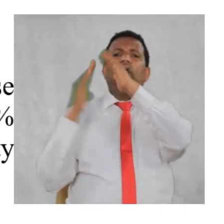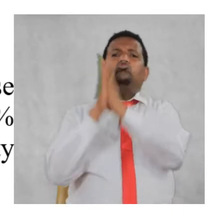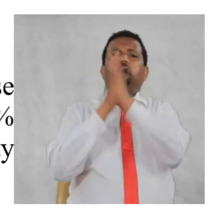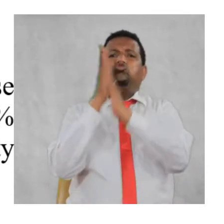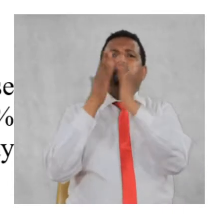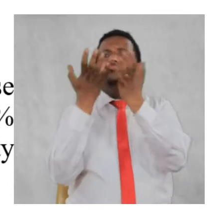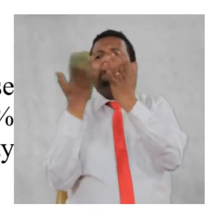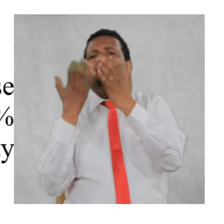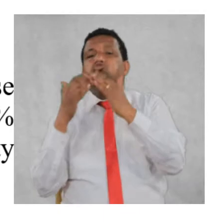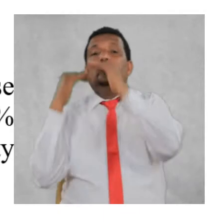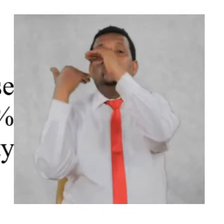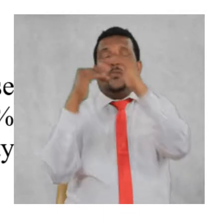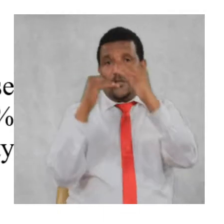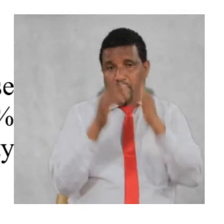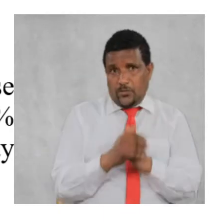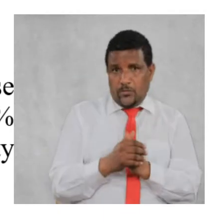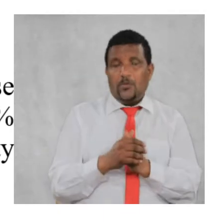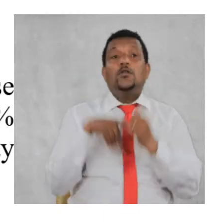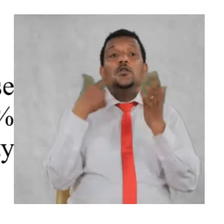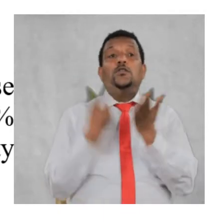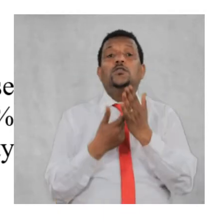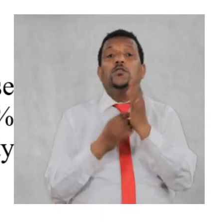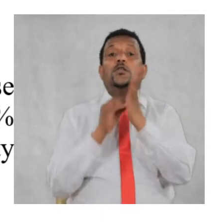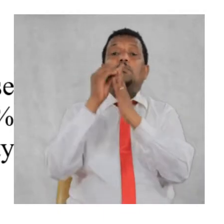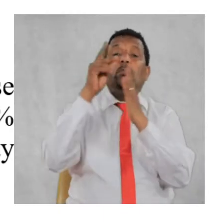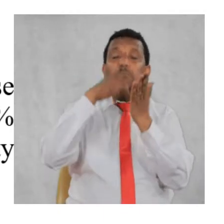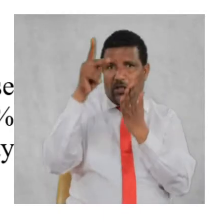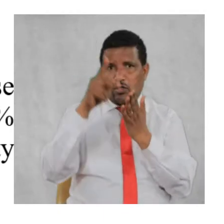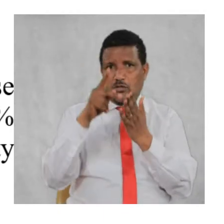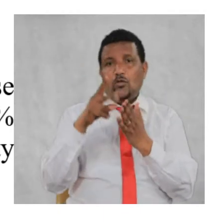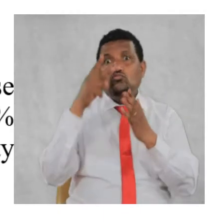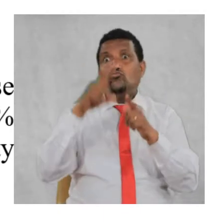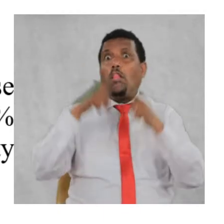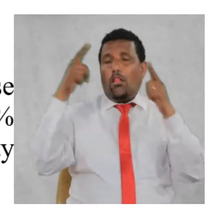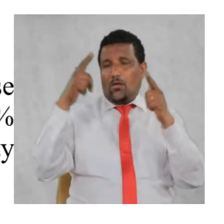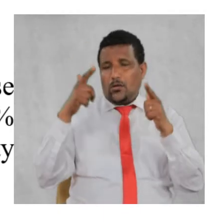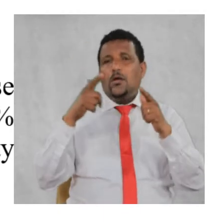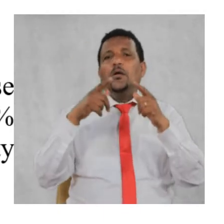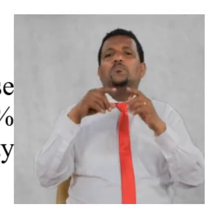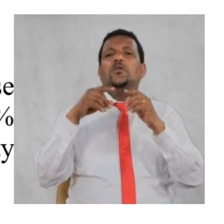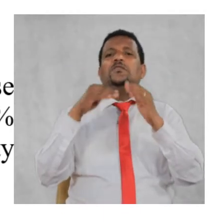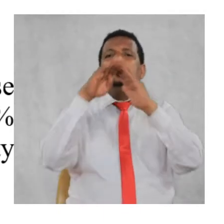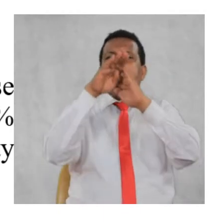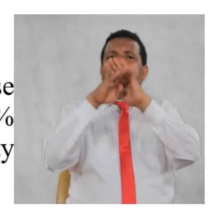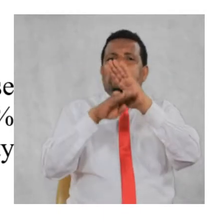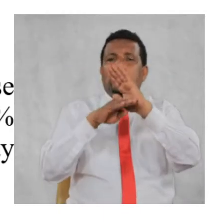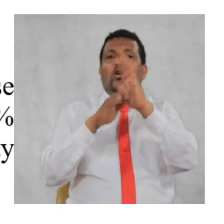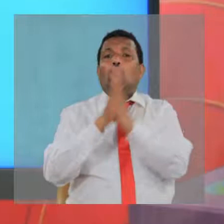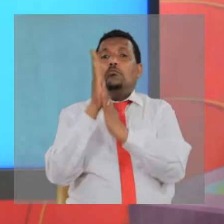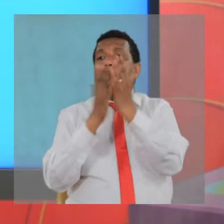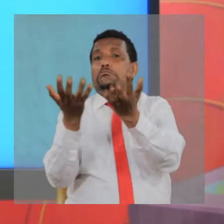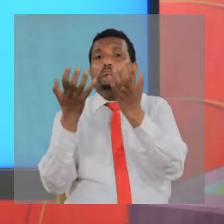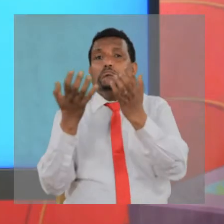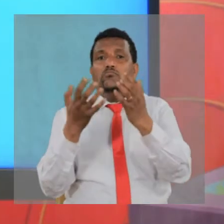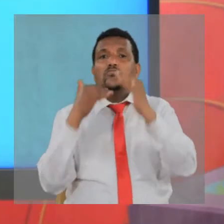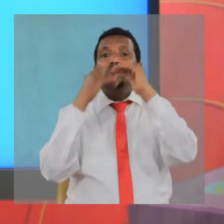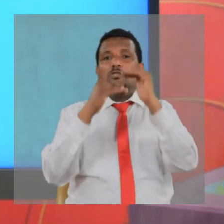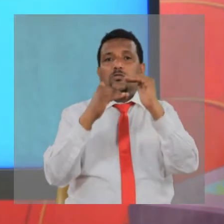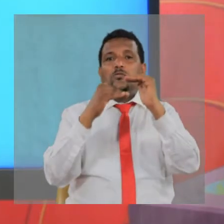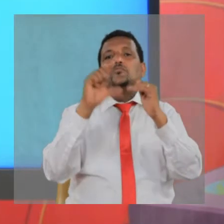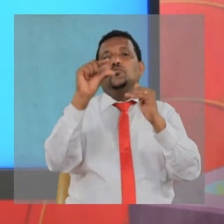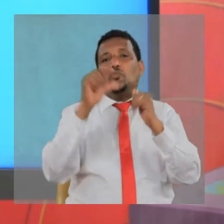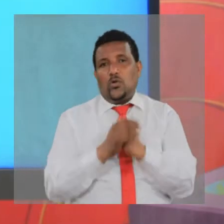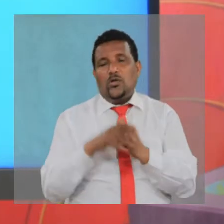demanded. That means the increment in price is too large, but the decrement in quantity demanded is too small. The